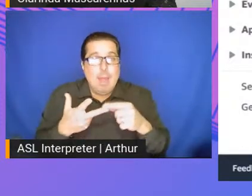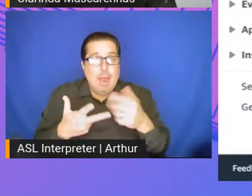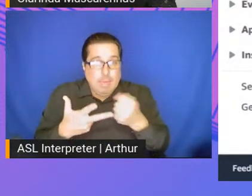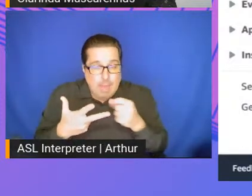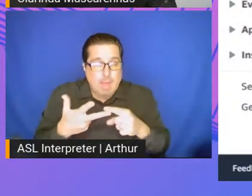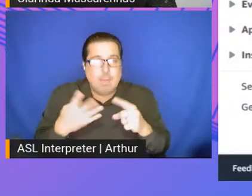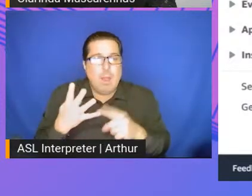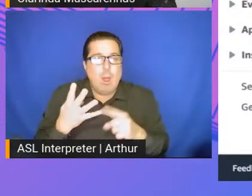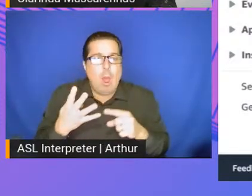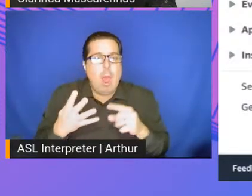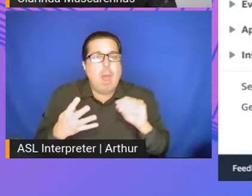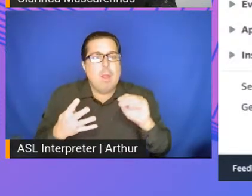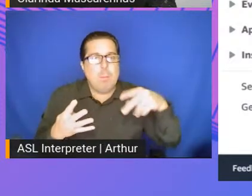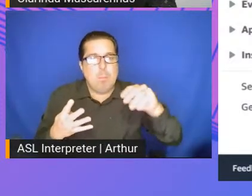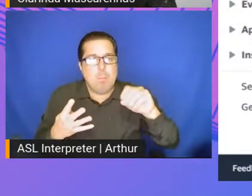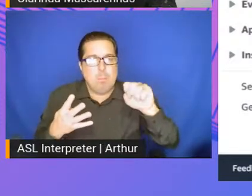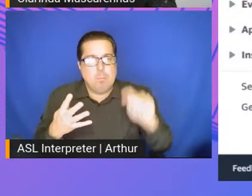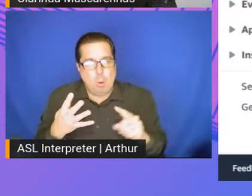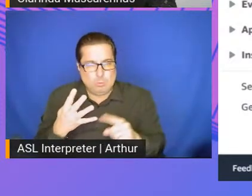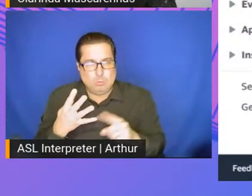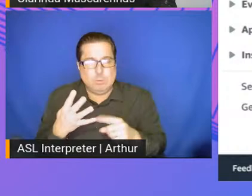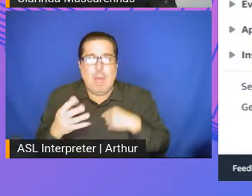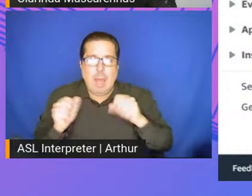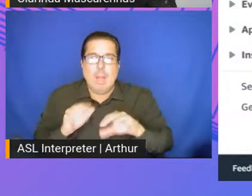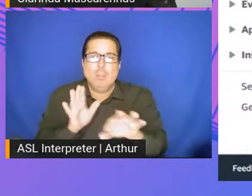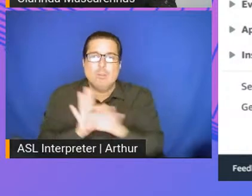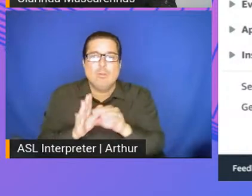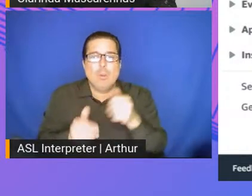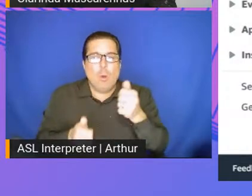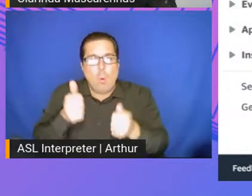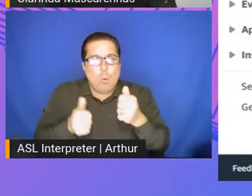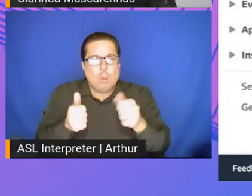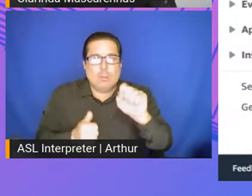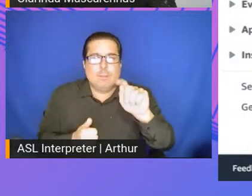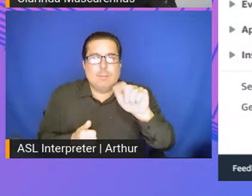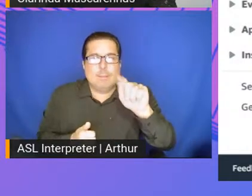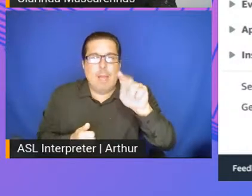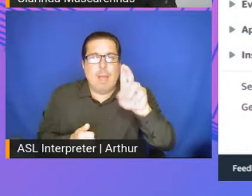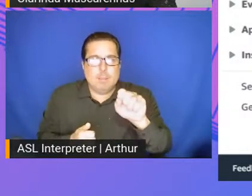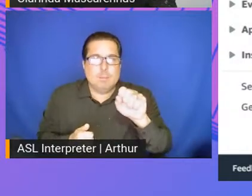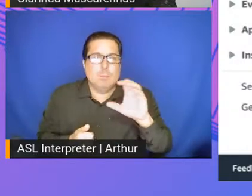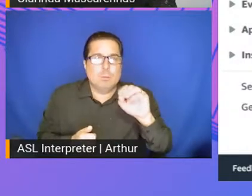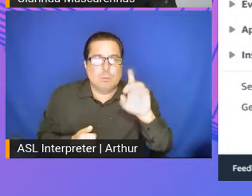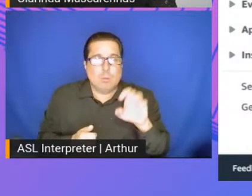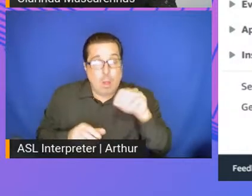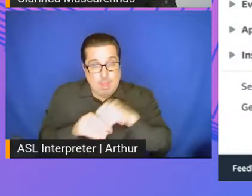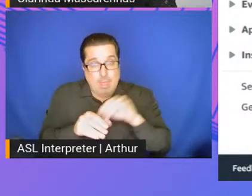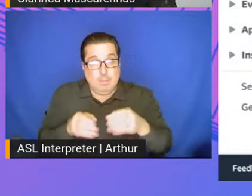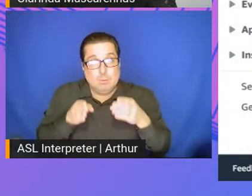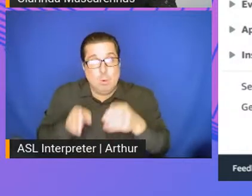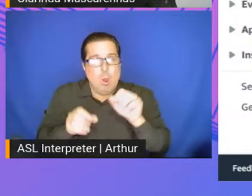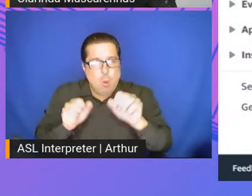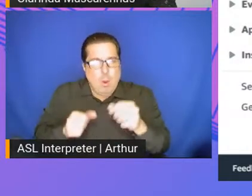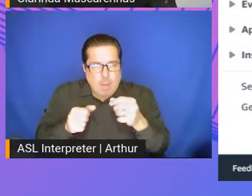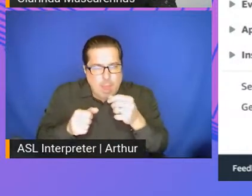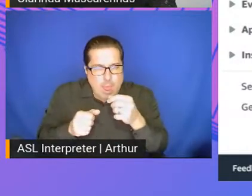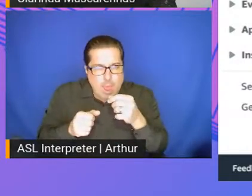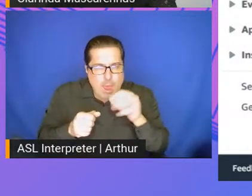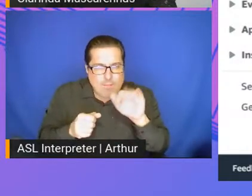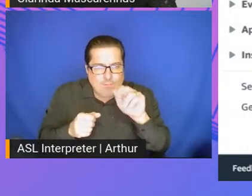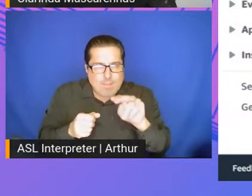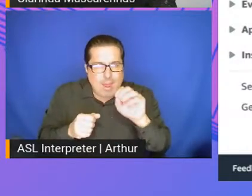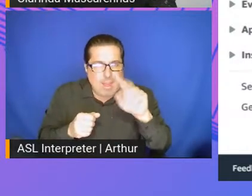can choose it is the HTTP status code. In this way, you can easily find out the error codes